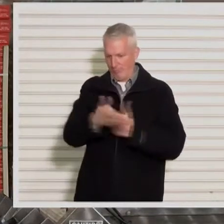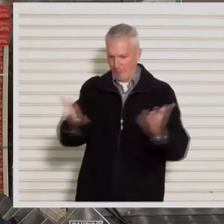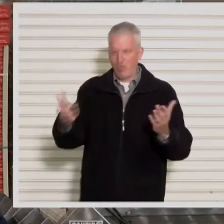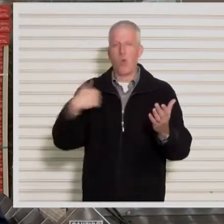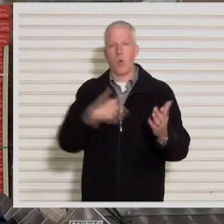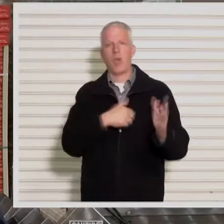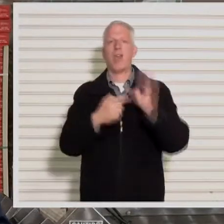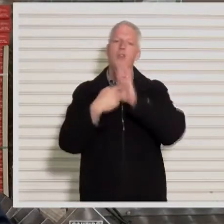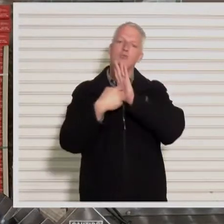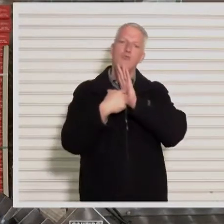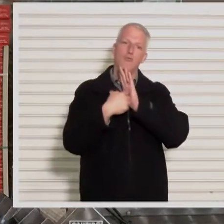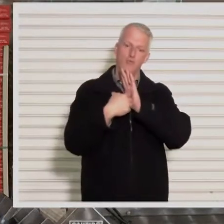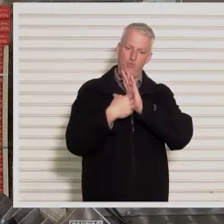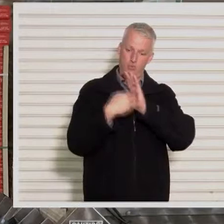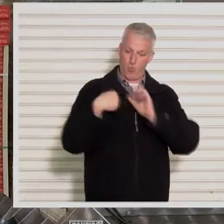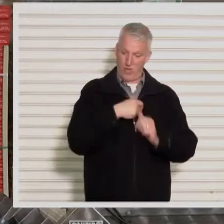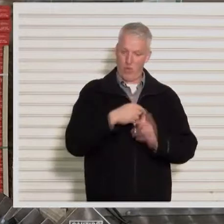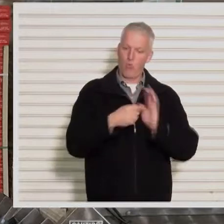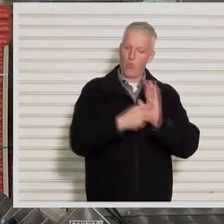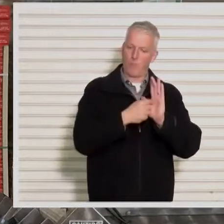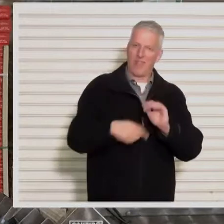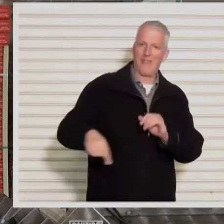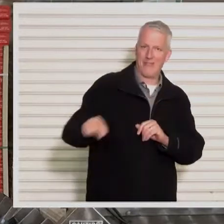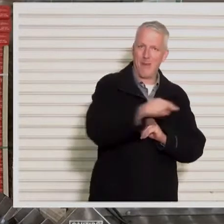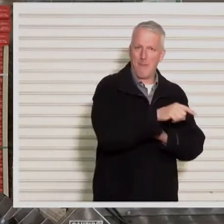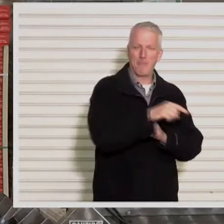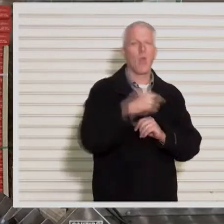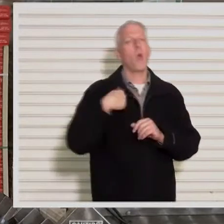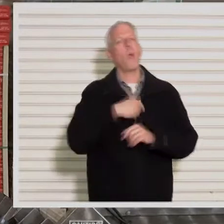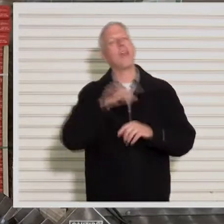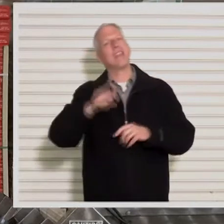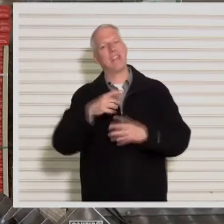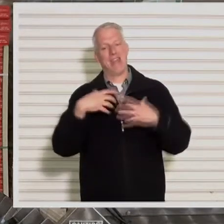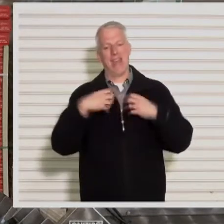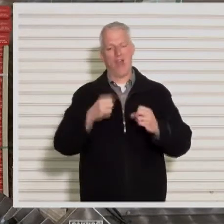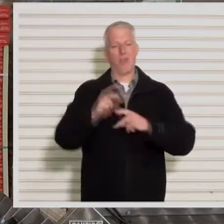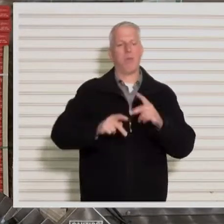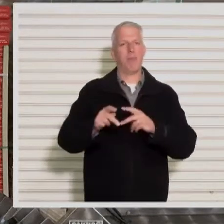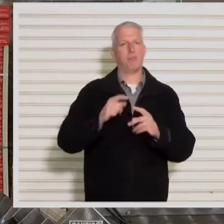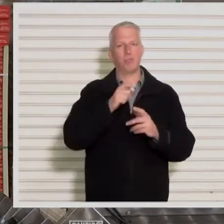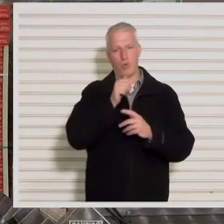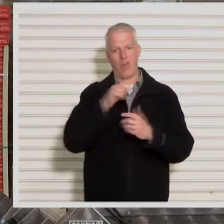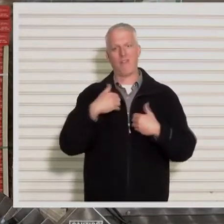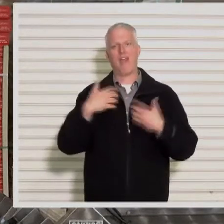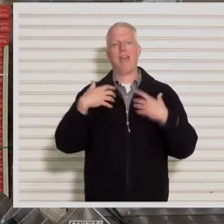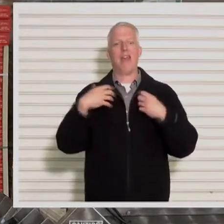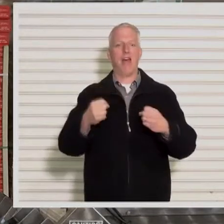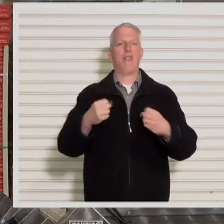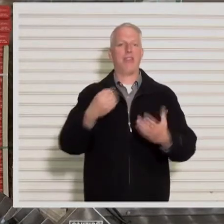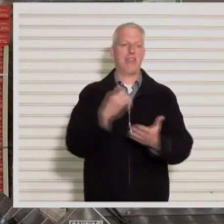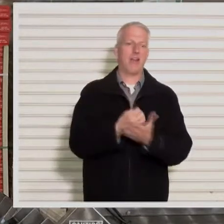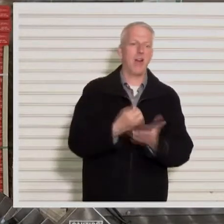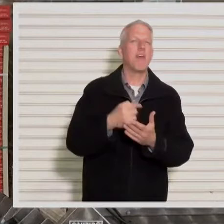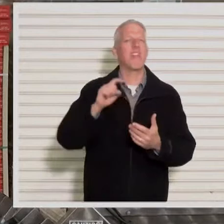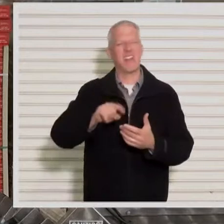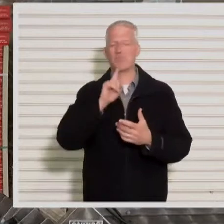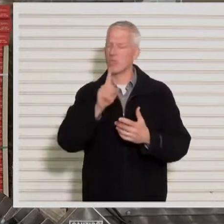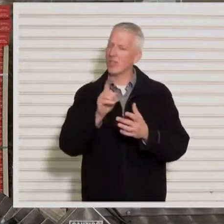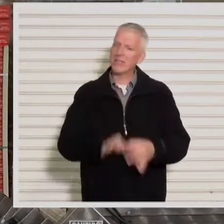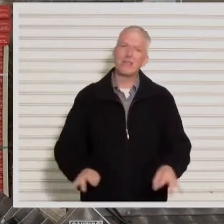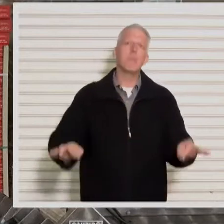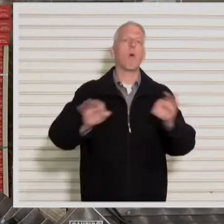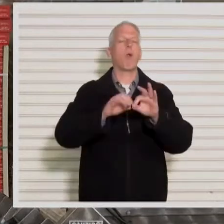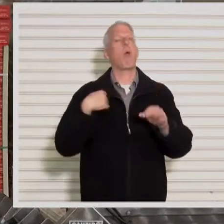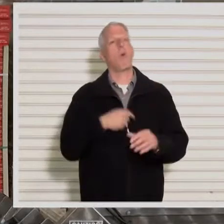represent, the people that work for them. We need healthy people for healthy economies, and that's extremely important, and so